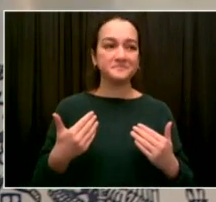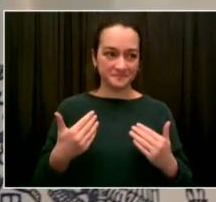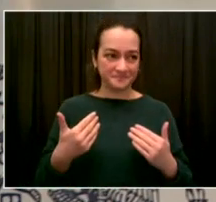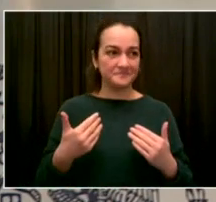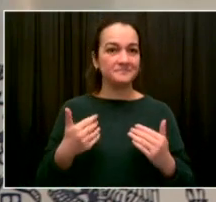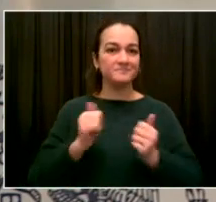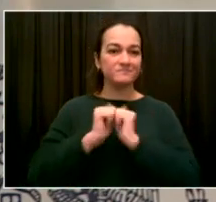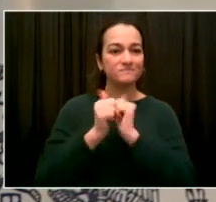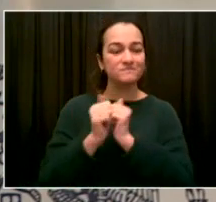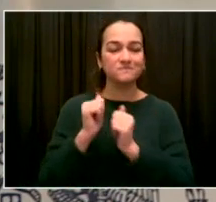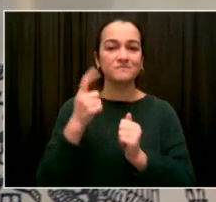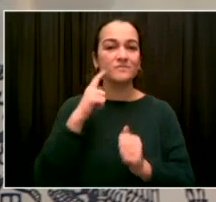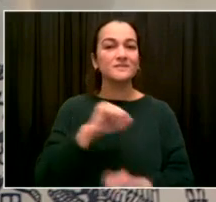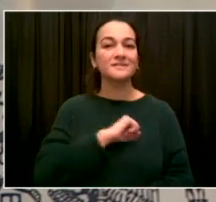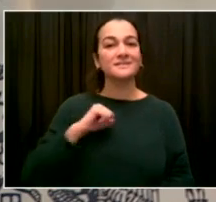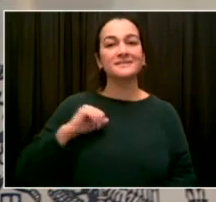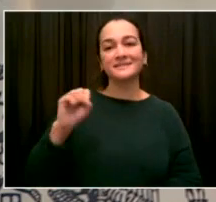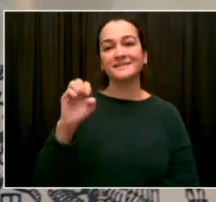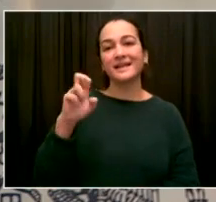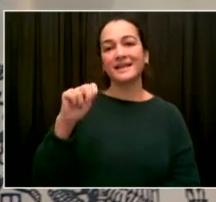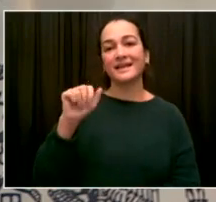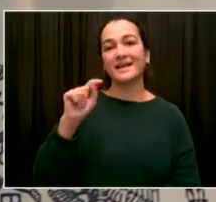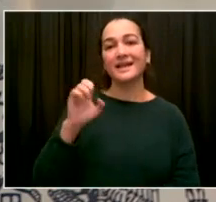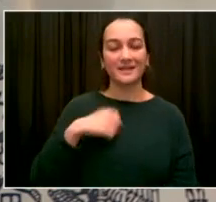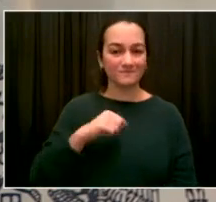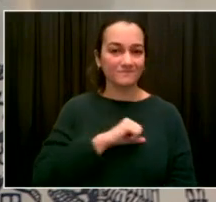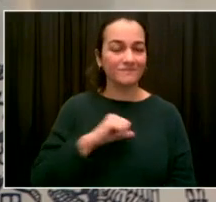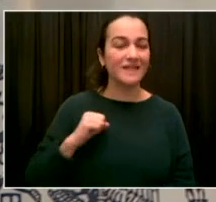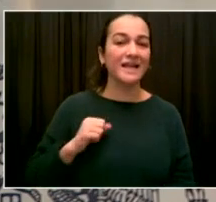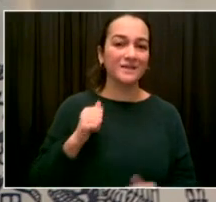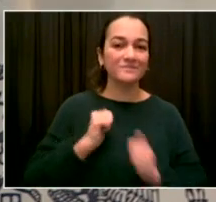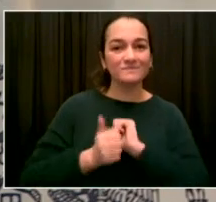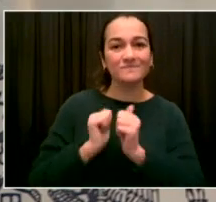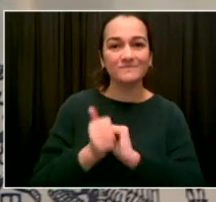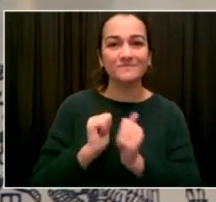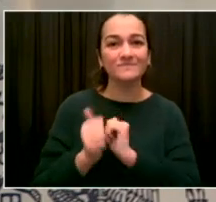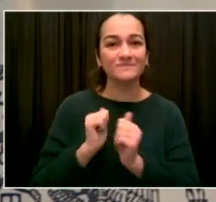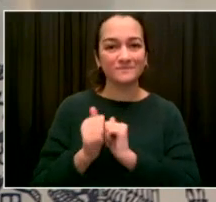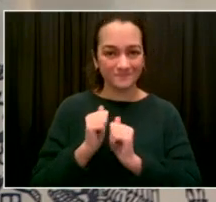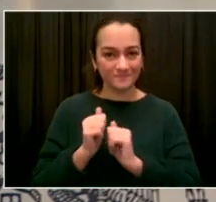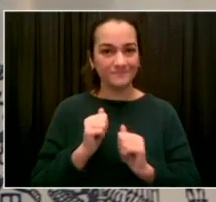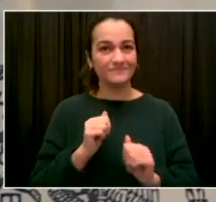so much good in the nation's greatest crisis in nearly 100 years.